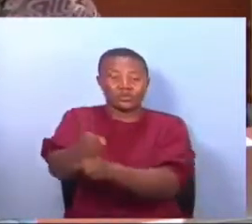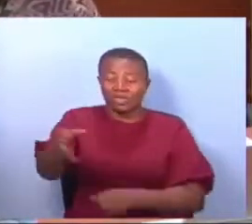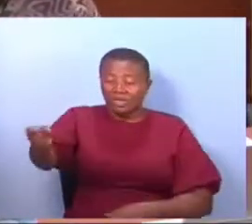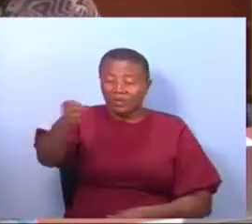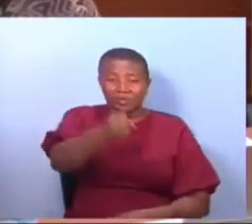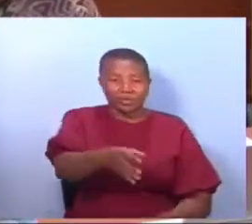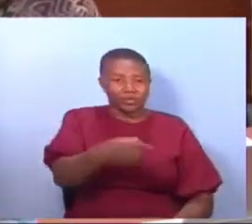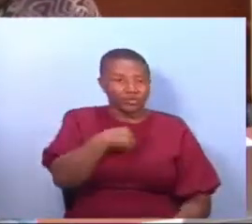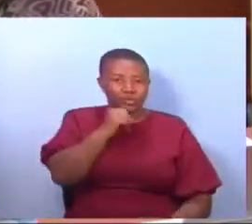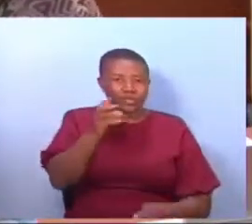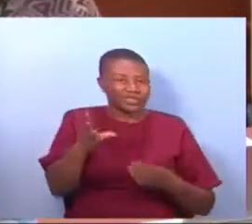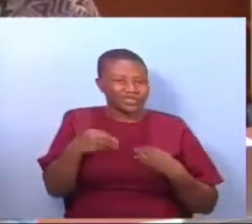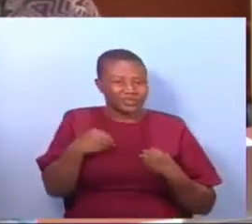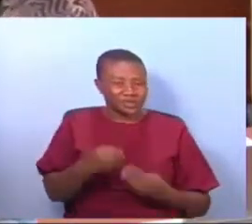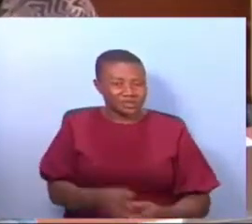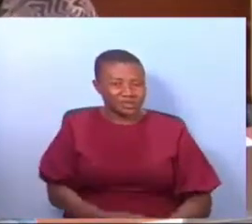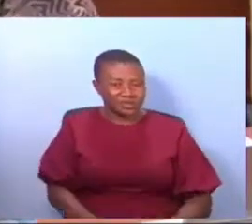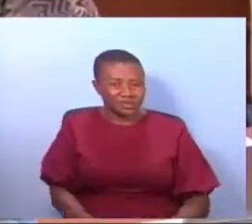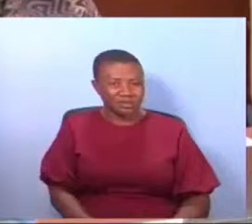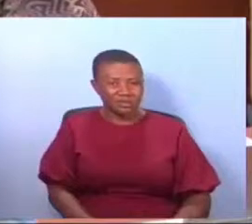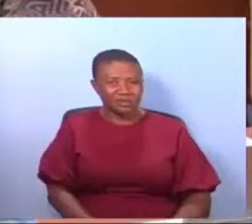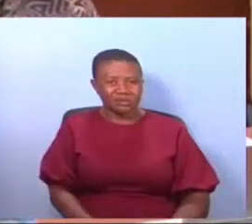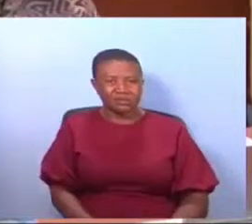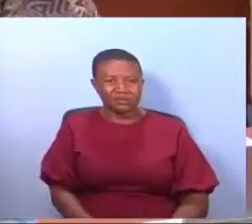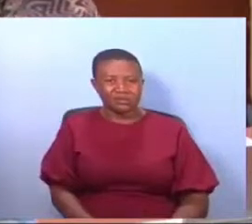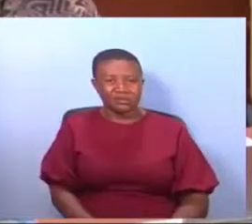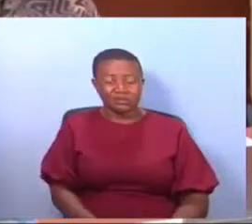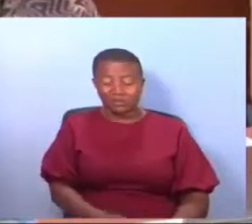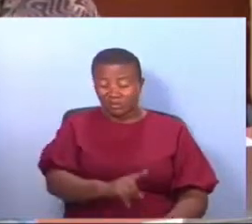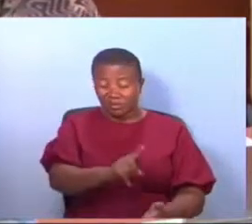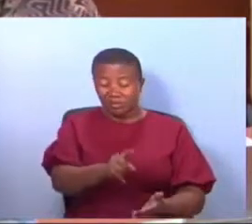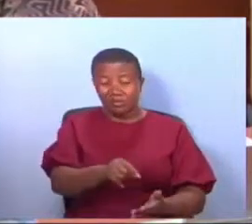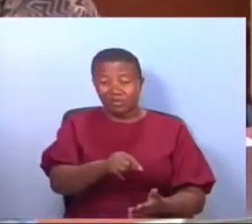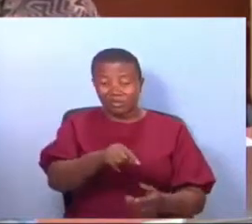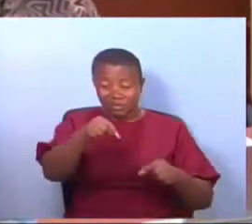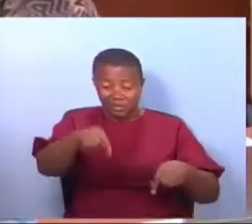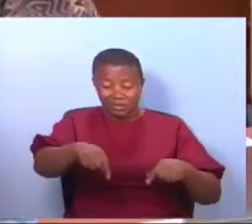Speaker, this is a government